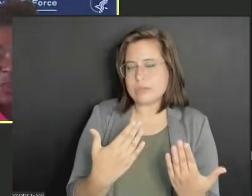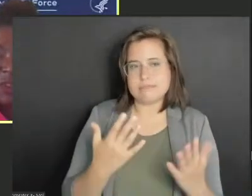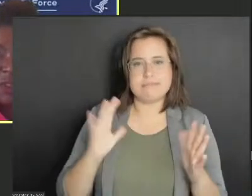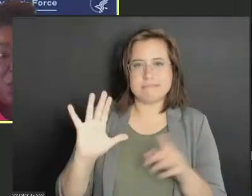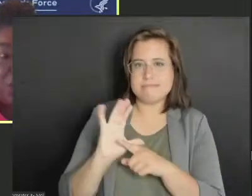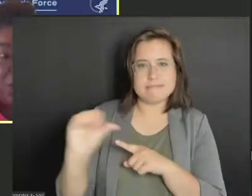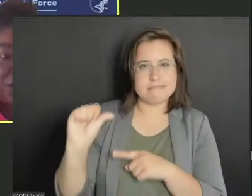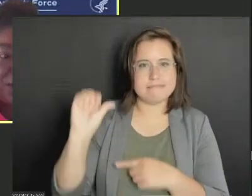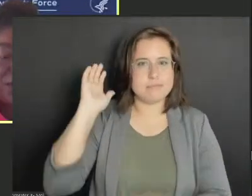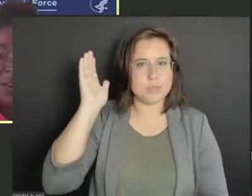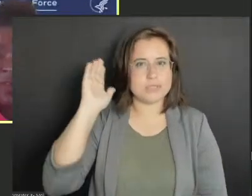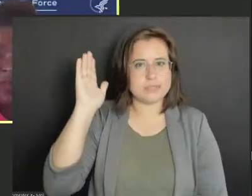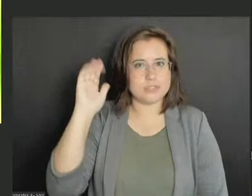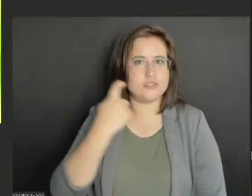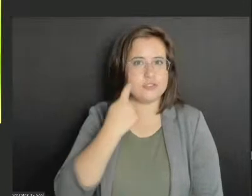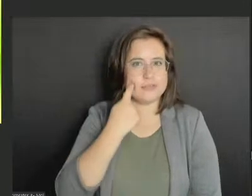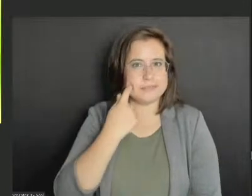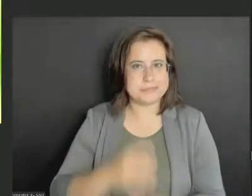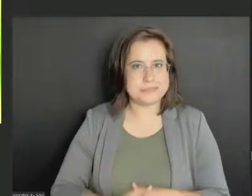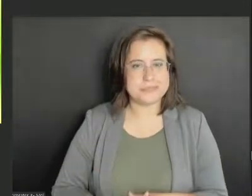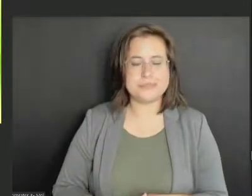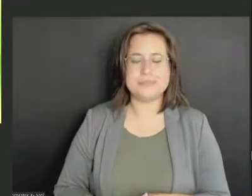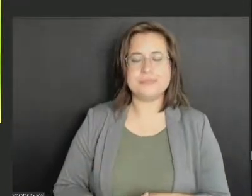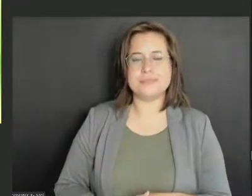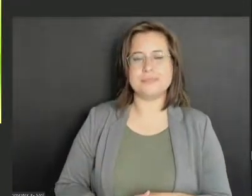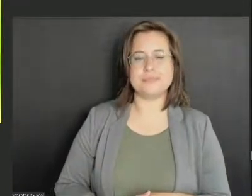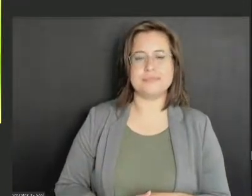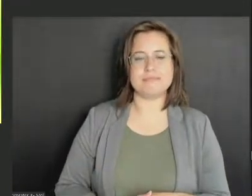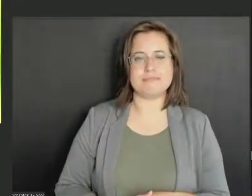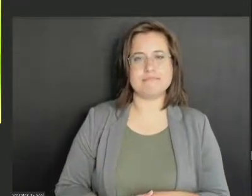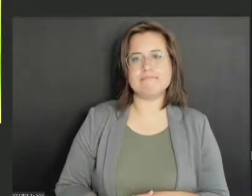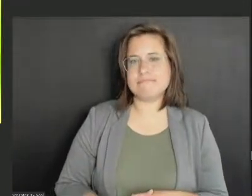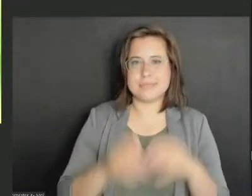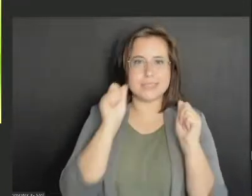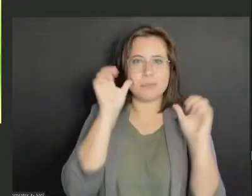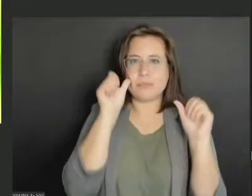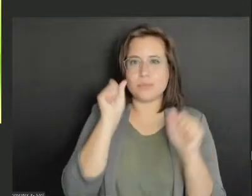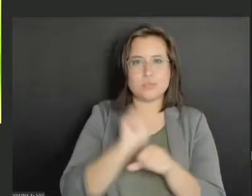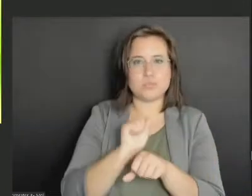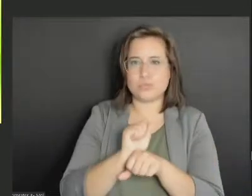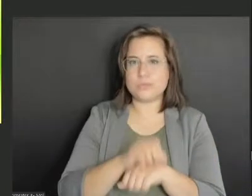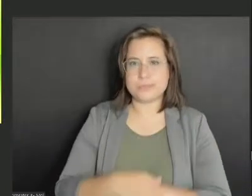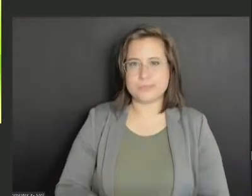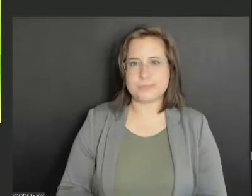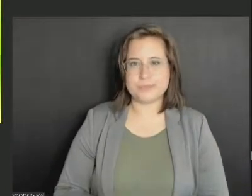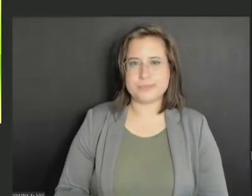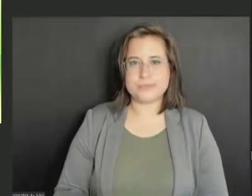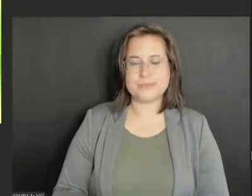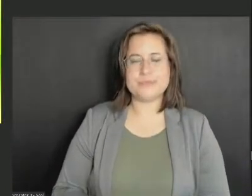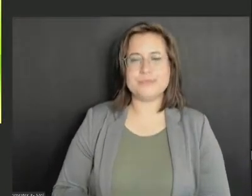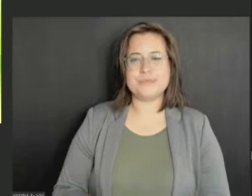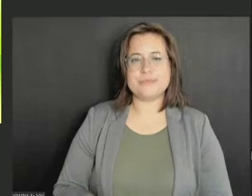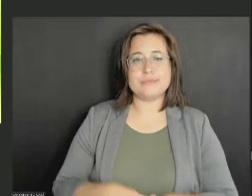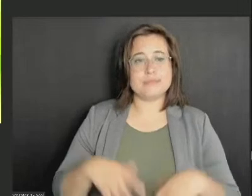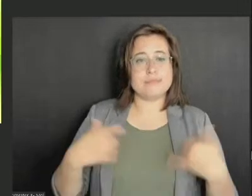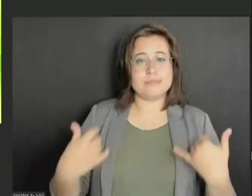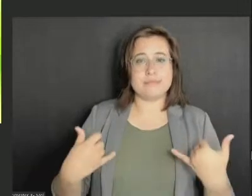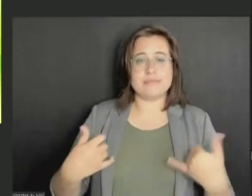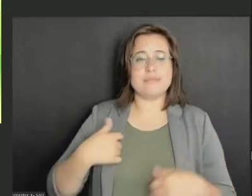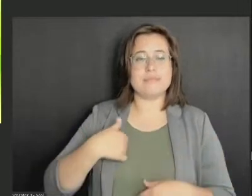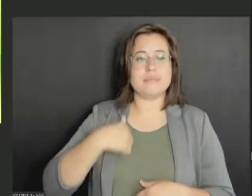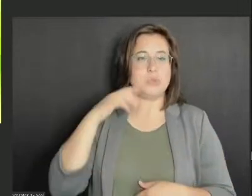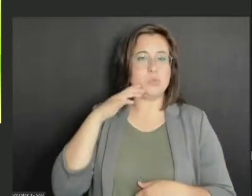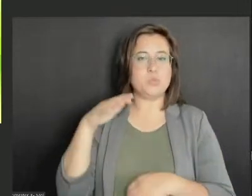presentation we just heard of amazing work done. I'm going to call